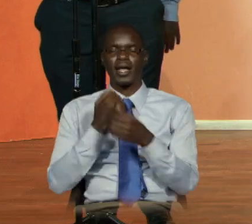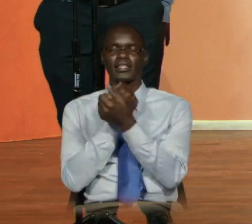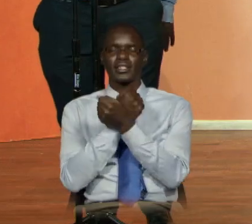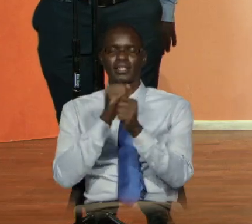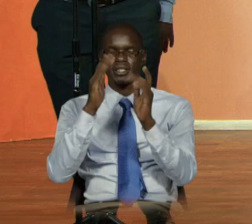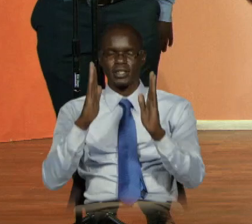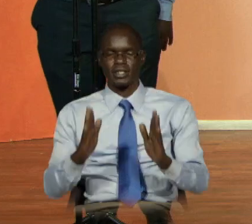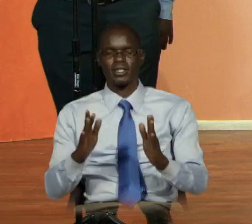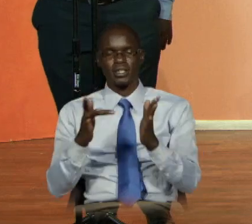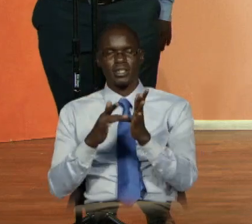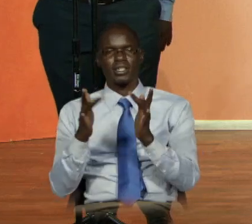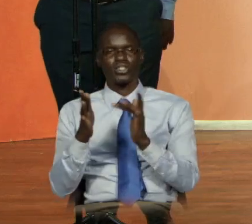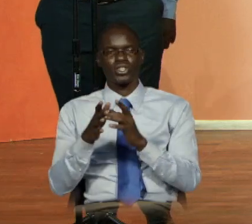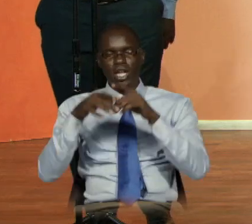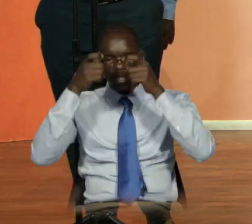Into the fold of my Redeemer,